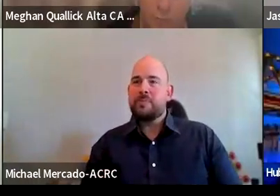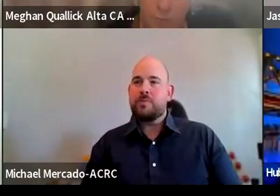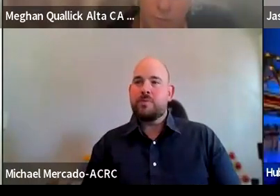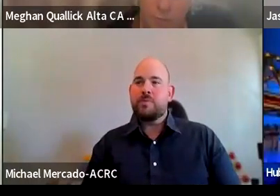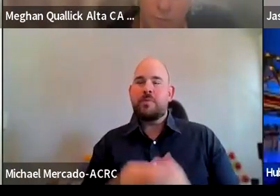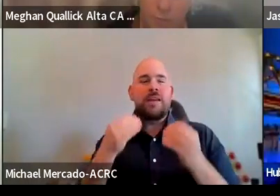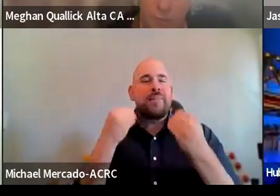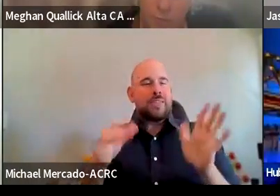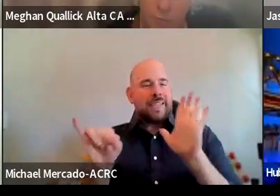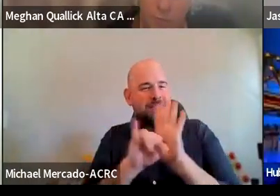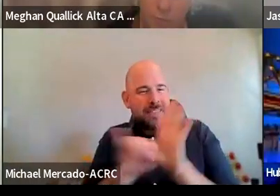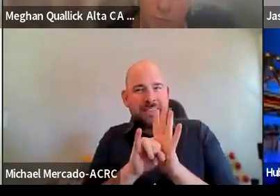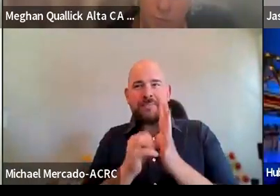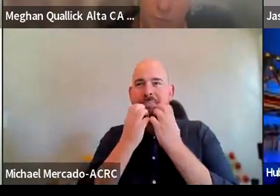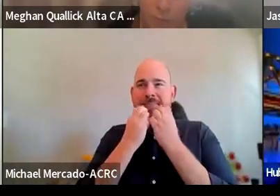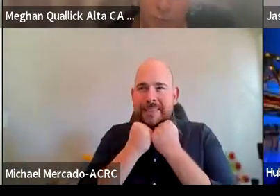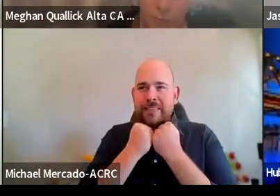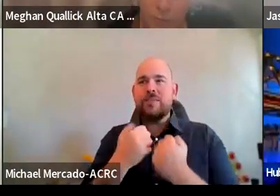that they still can be successful.